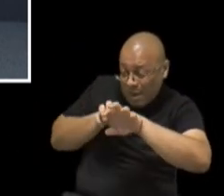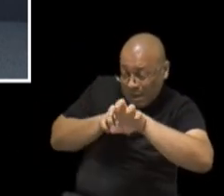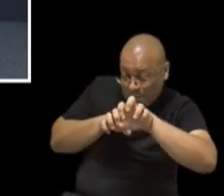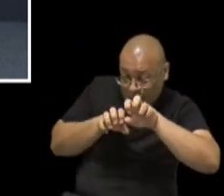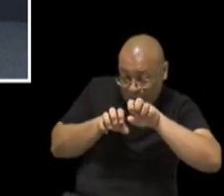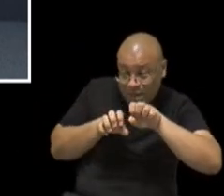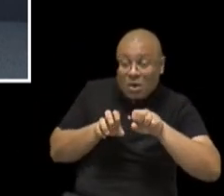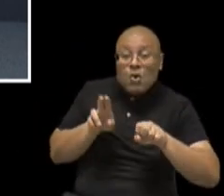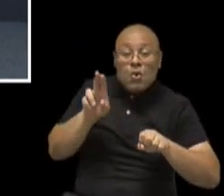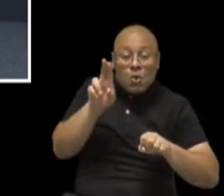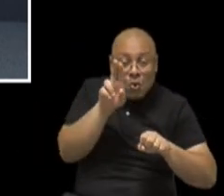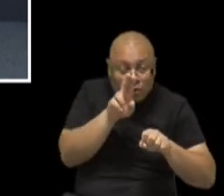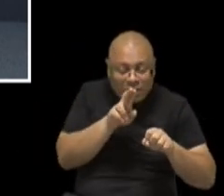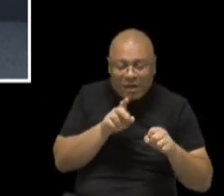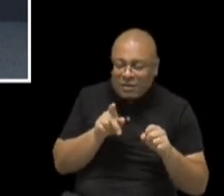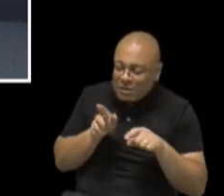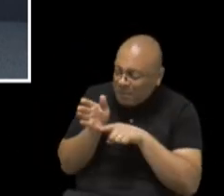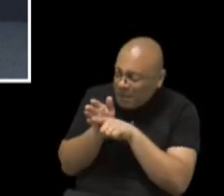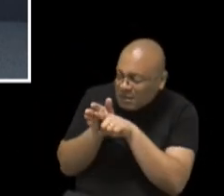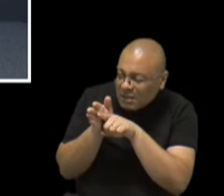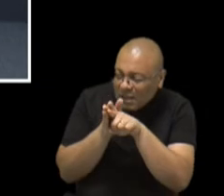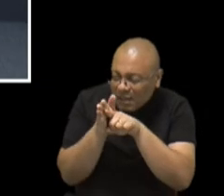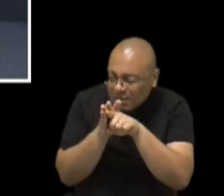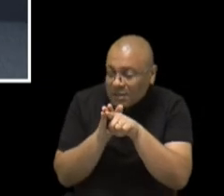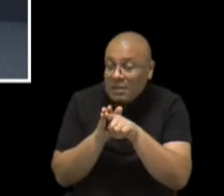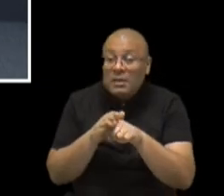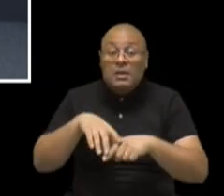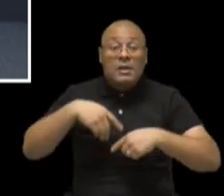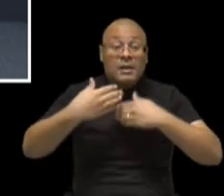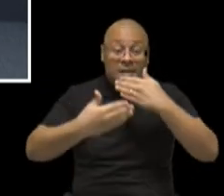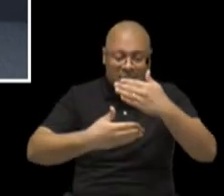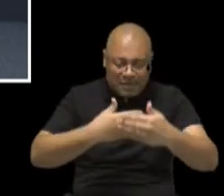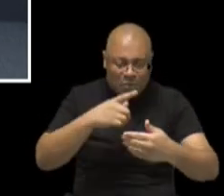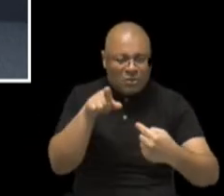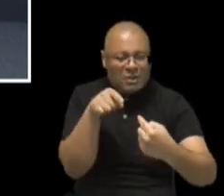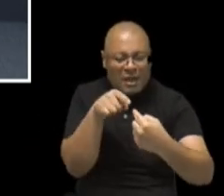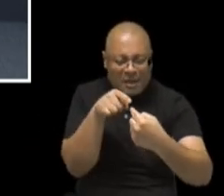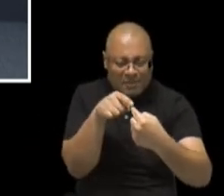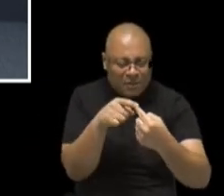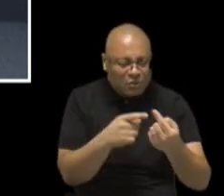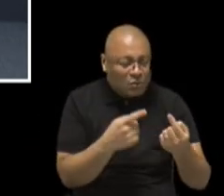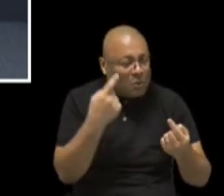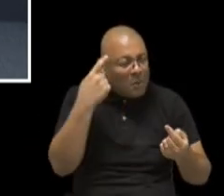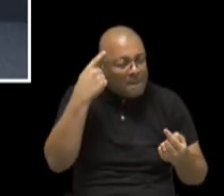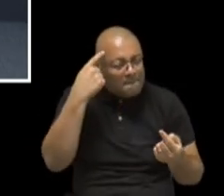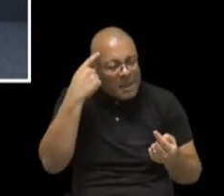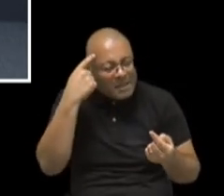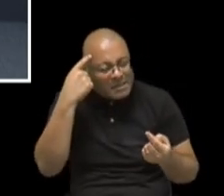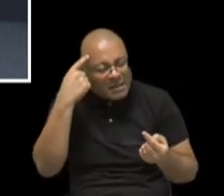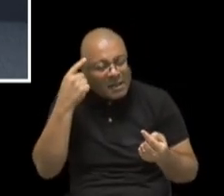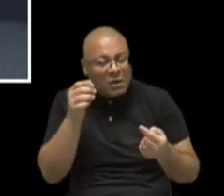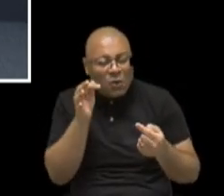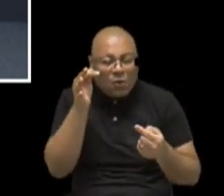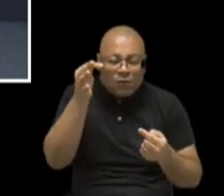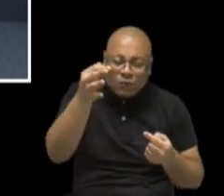to elaborate on them. On all those submissions, I've chosen a few.